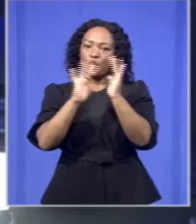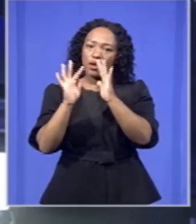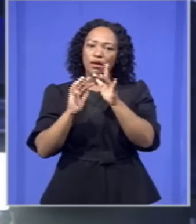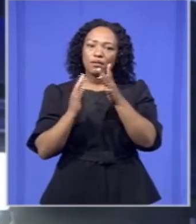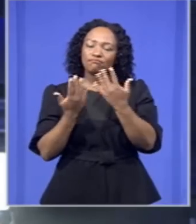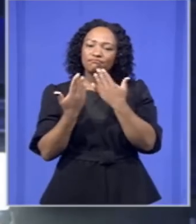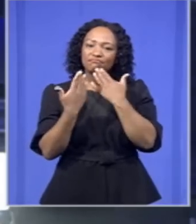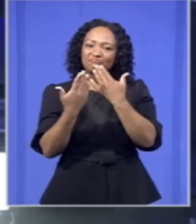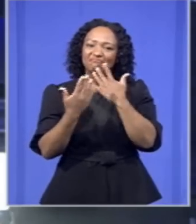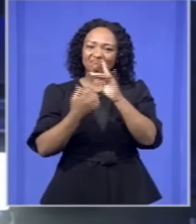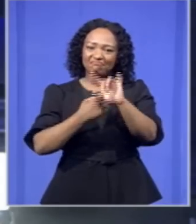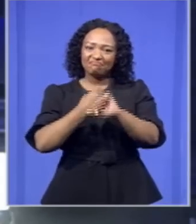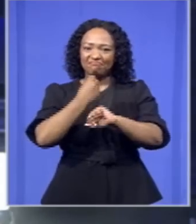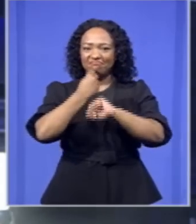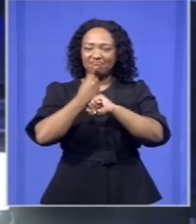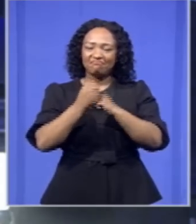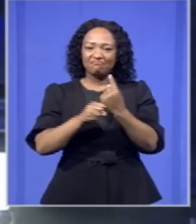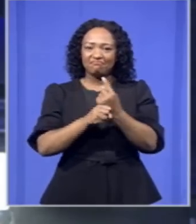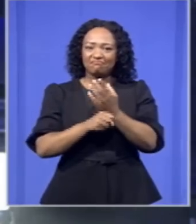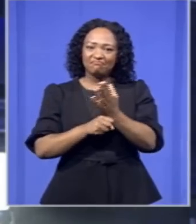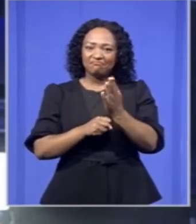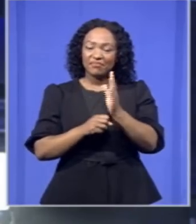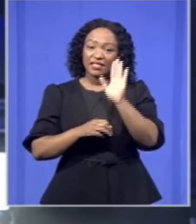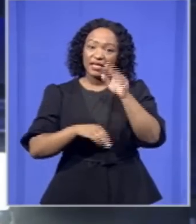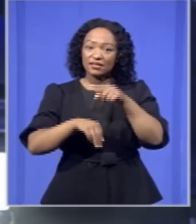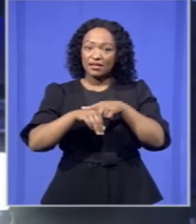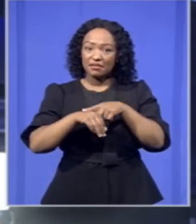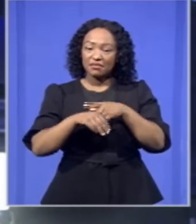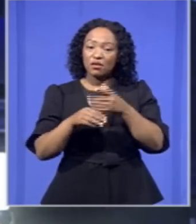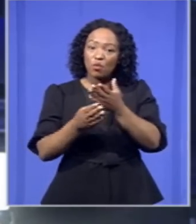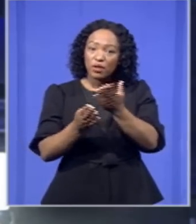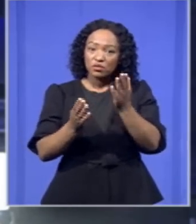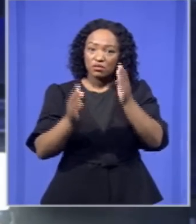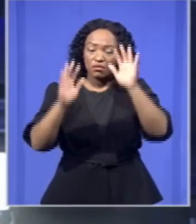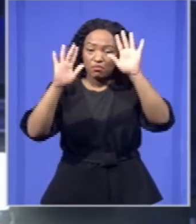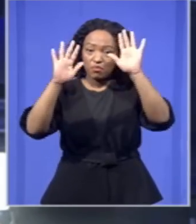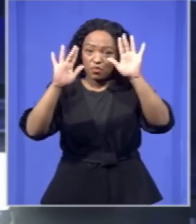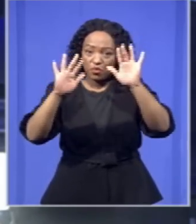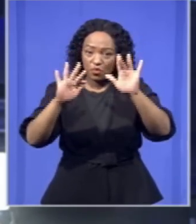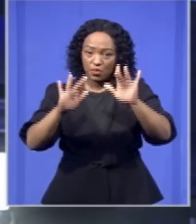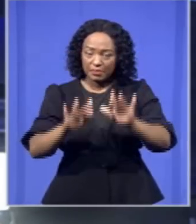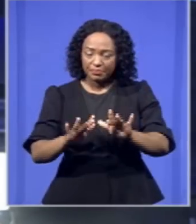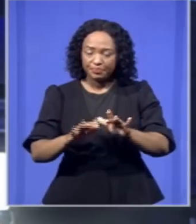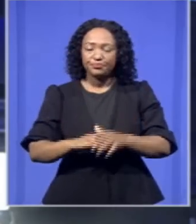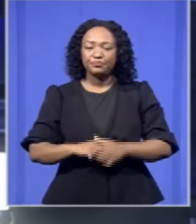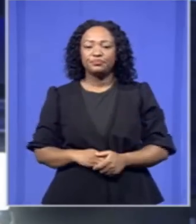re lebogele ke monokeng ya gago ya ka metlha fitlhana ko e latelang wetso pula.